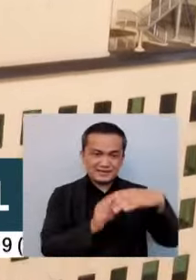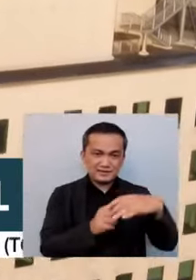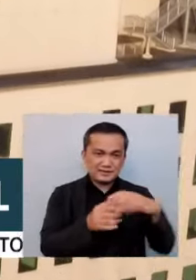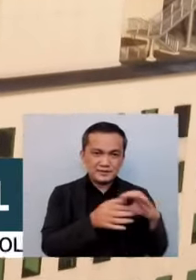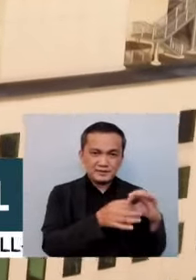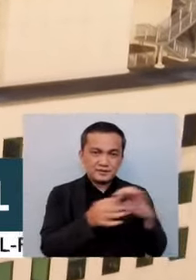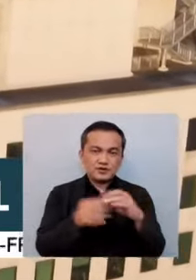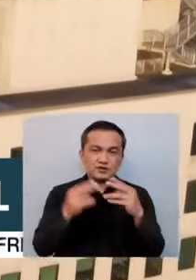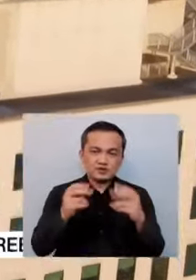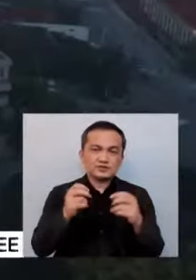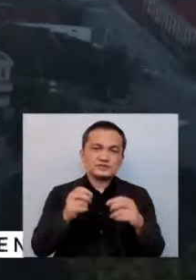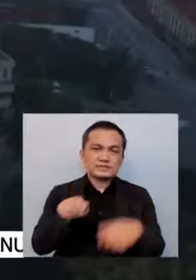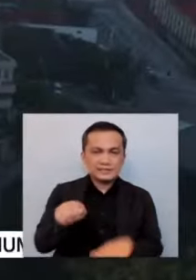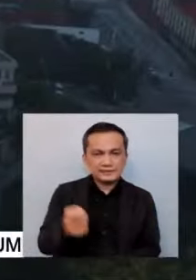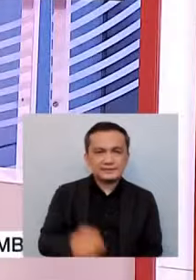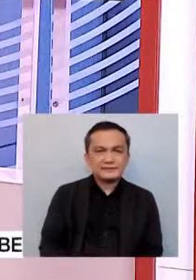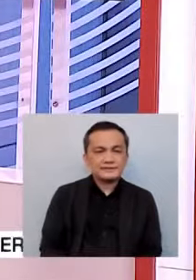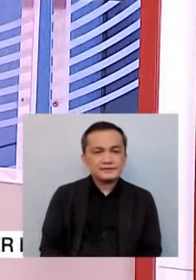channel.